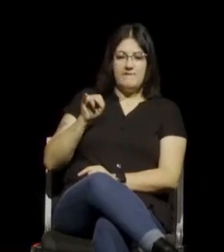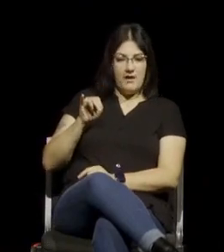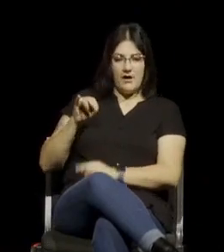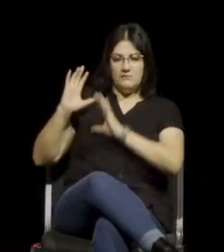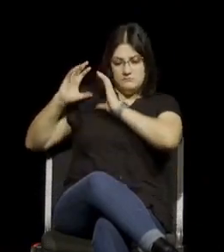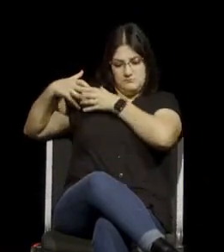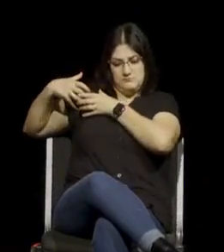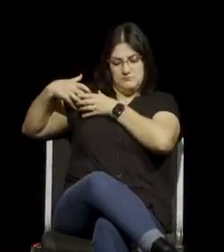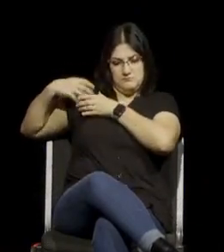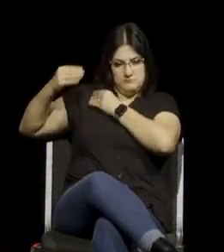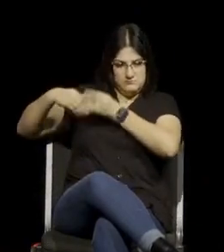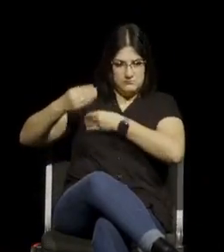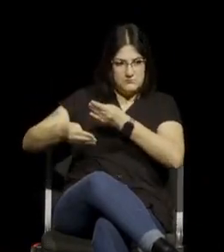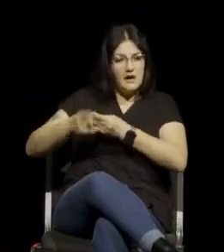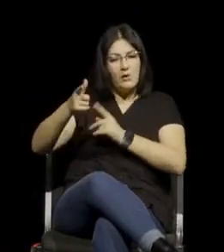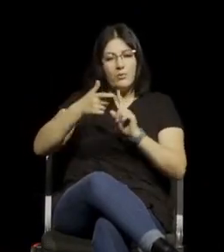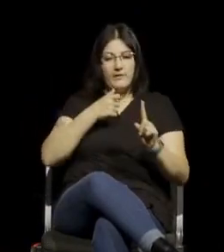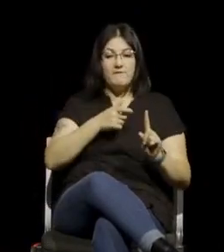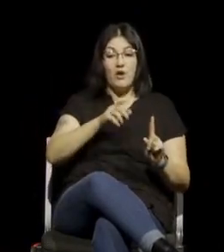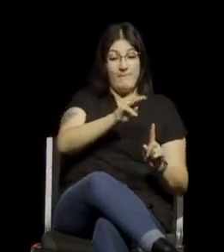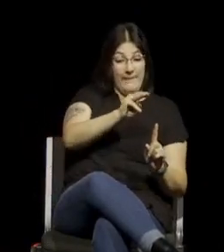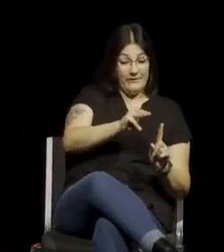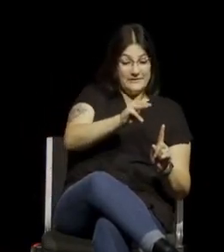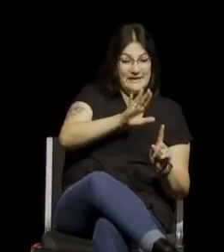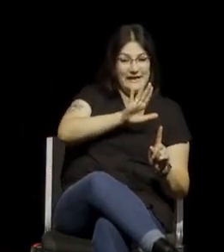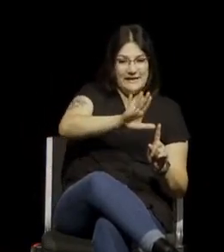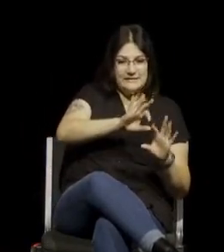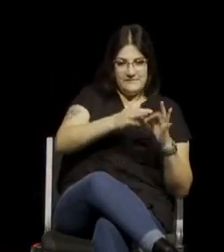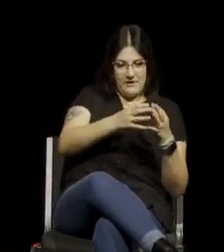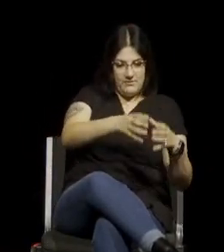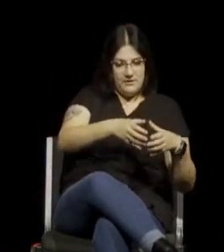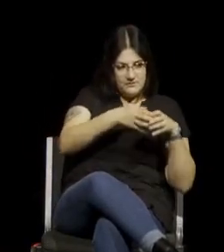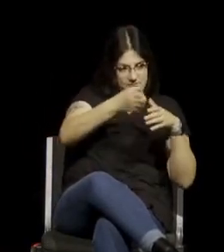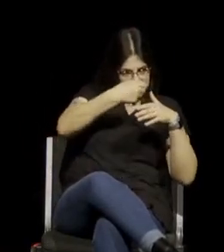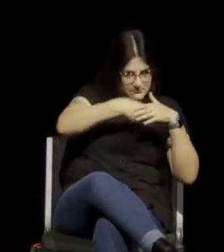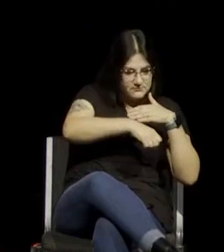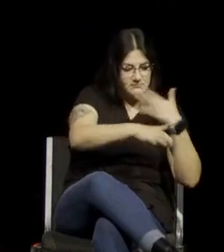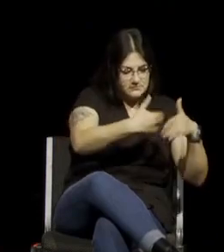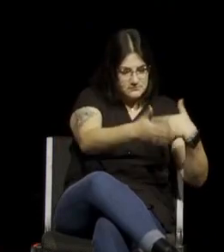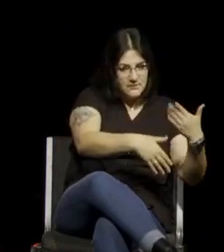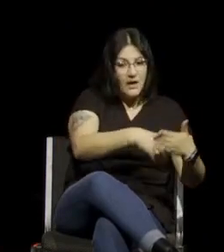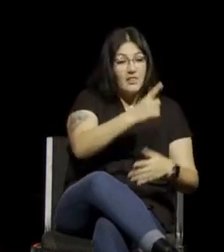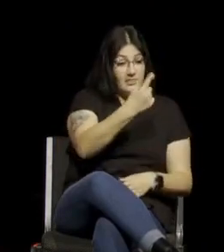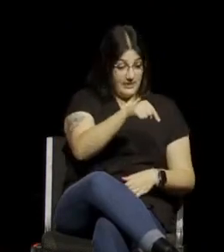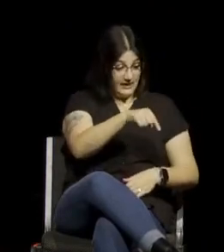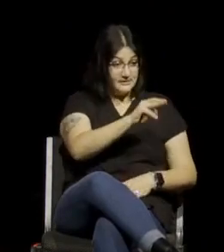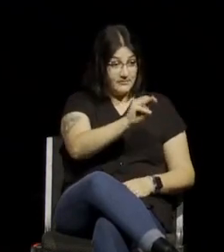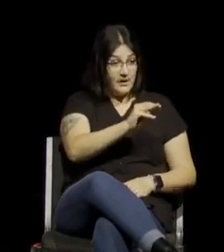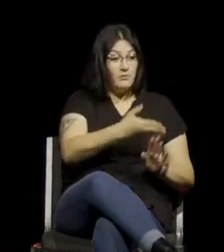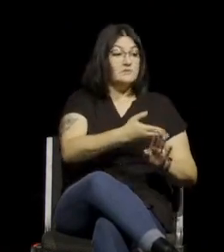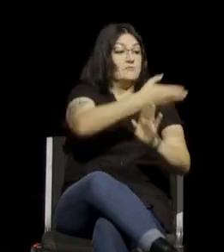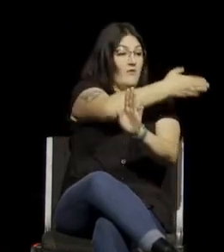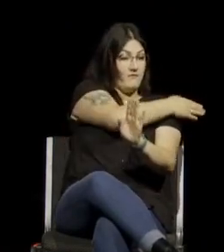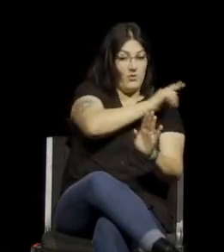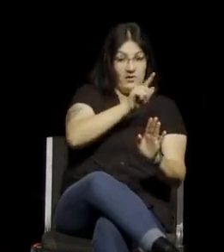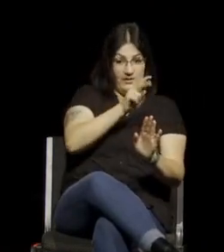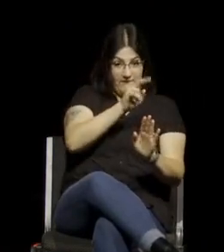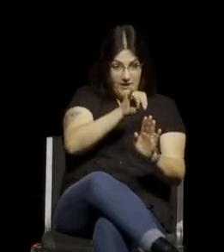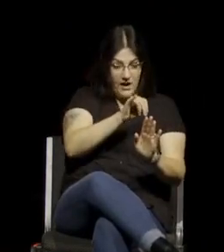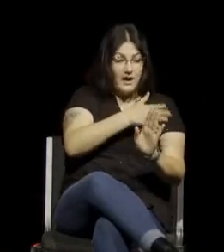priesthood. It's going to come from Melchizedek's priesthood, one that both preceded the Levitical priesthood